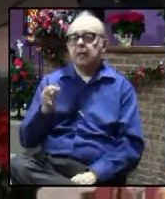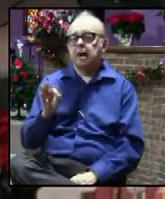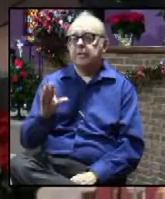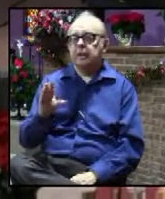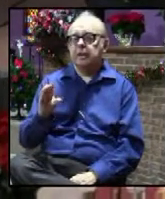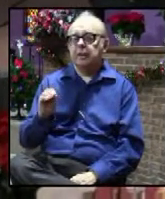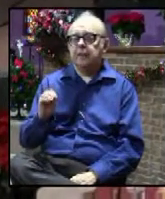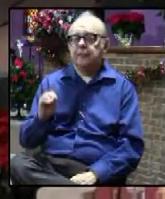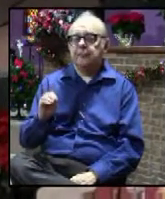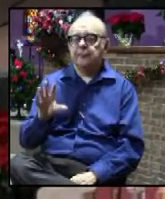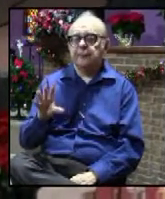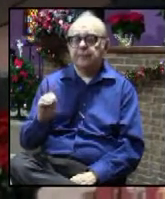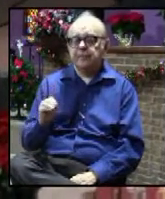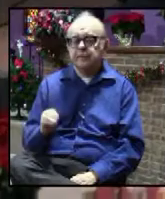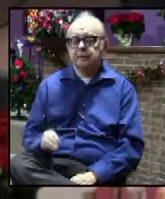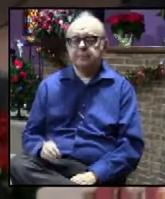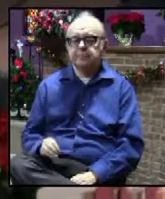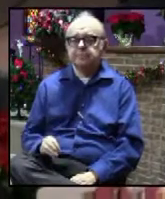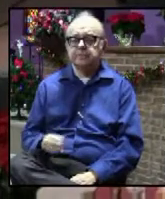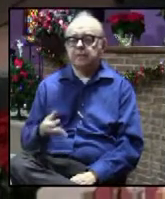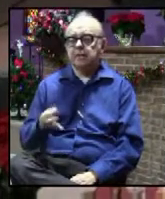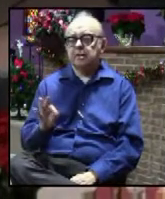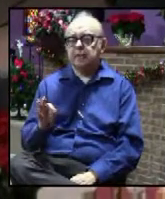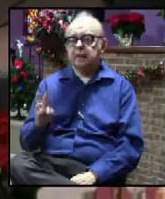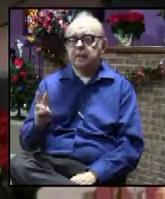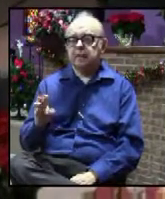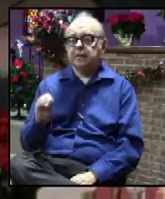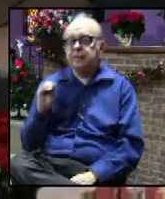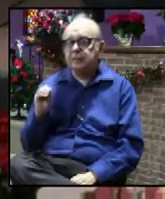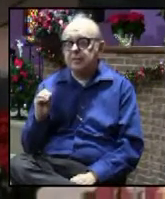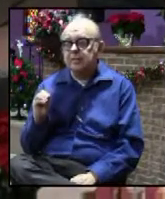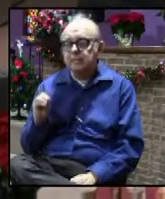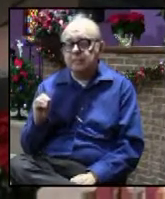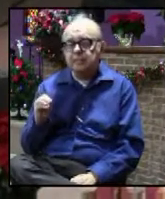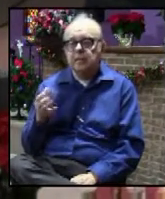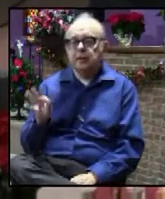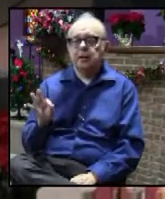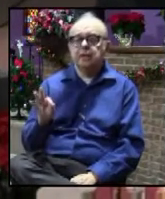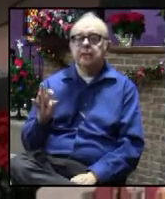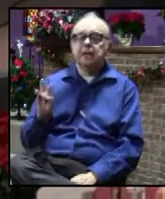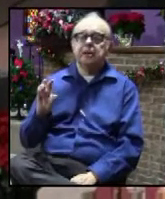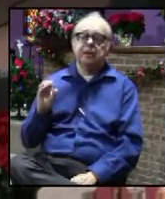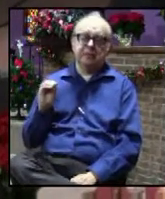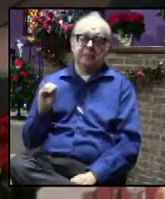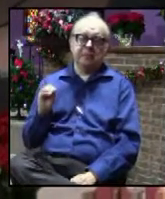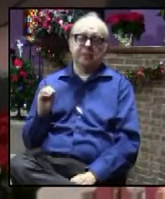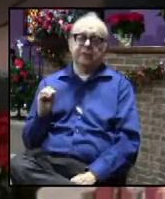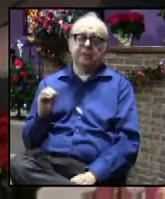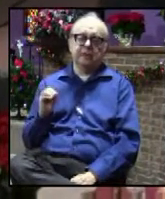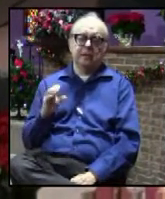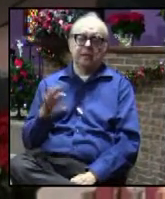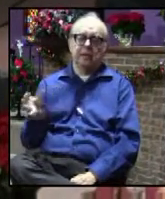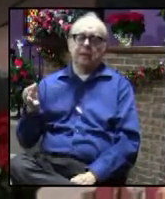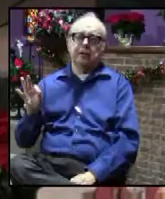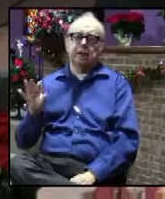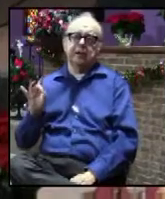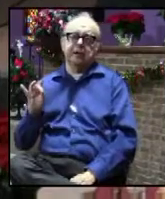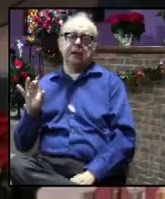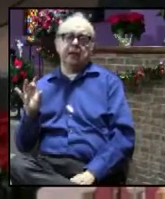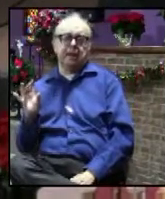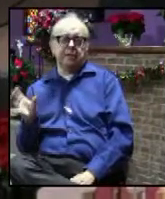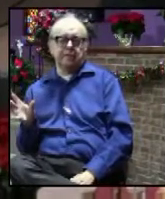1950s, the 1960s, the 1970s, the